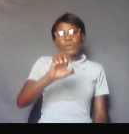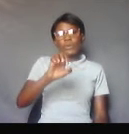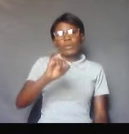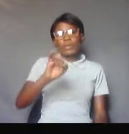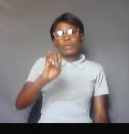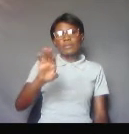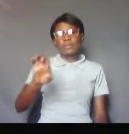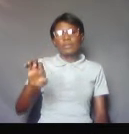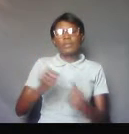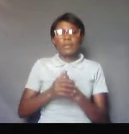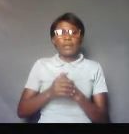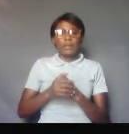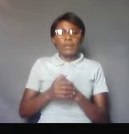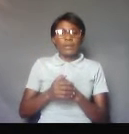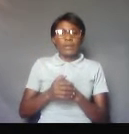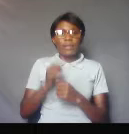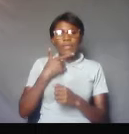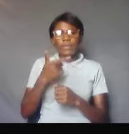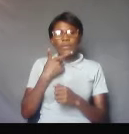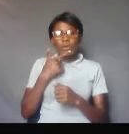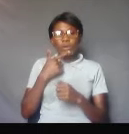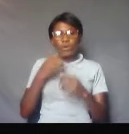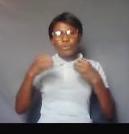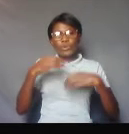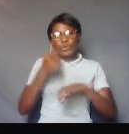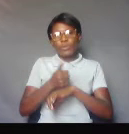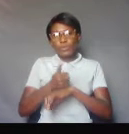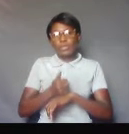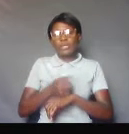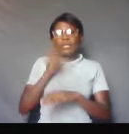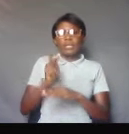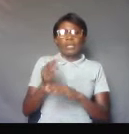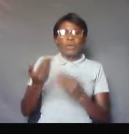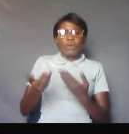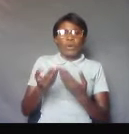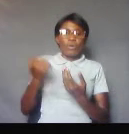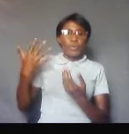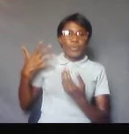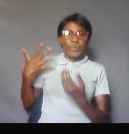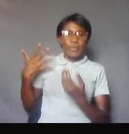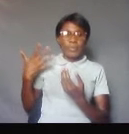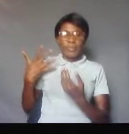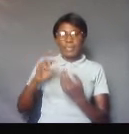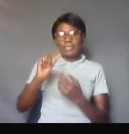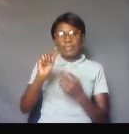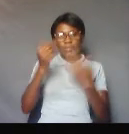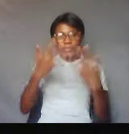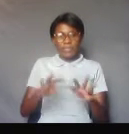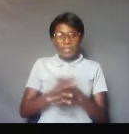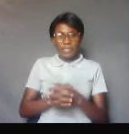the introduction and also for sort of paving the way for me to say a couple of things. I,